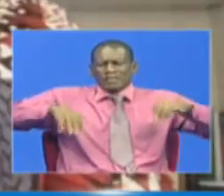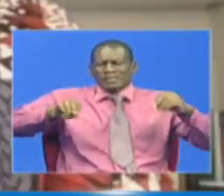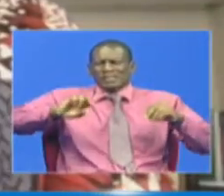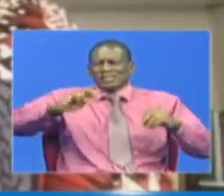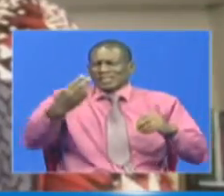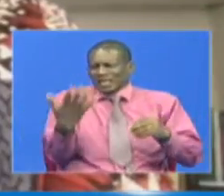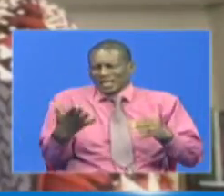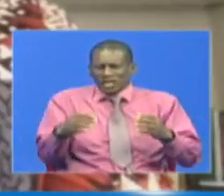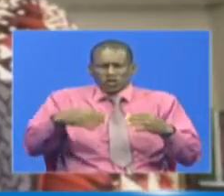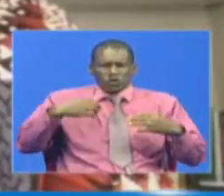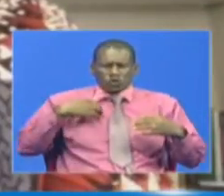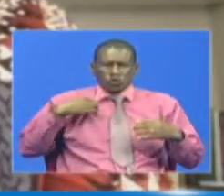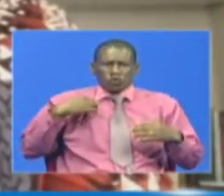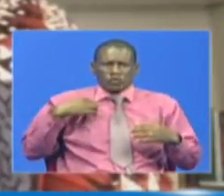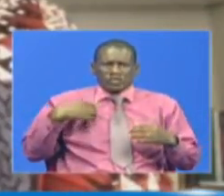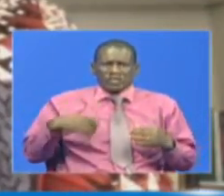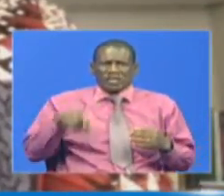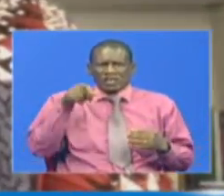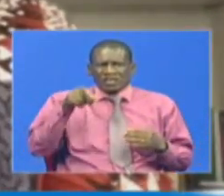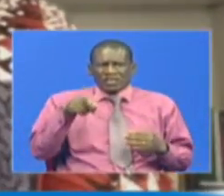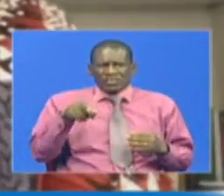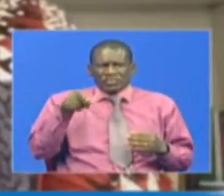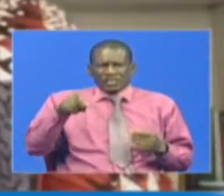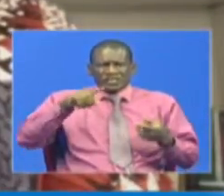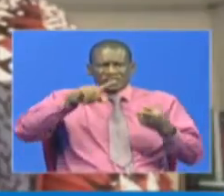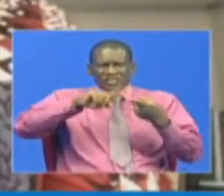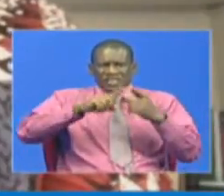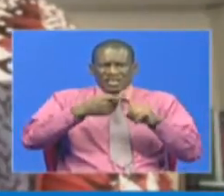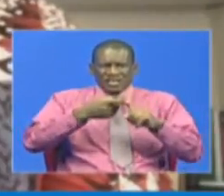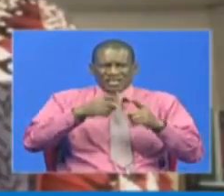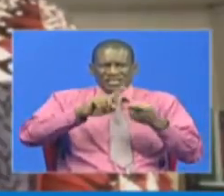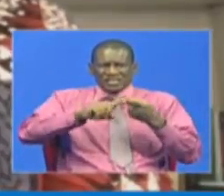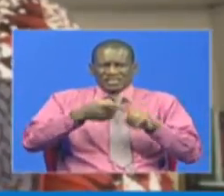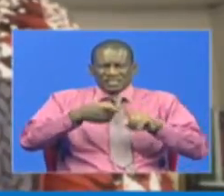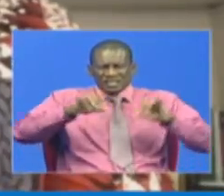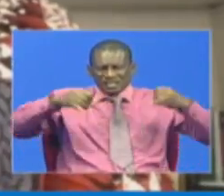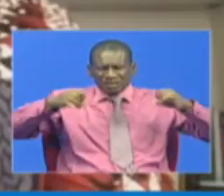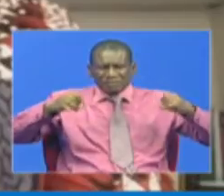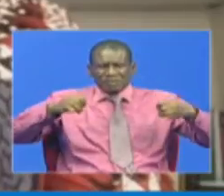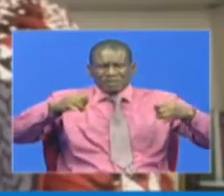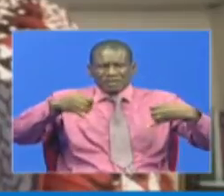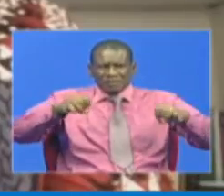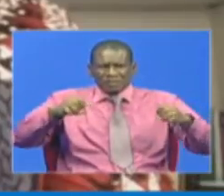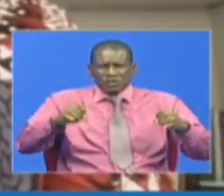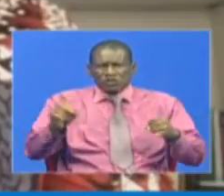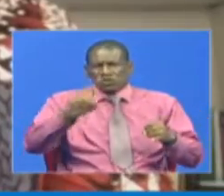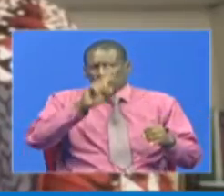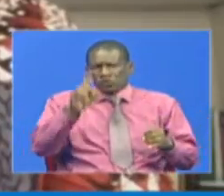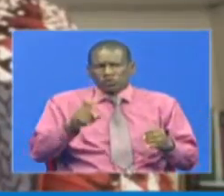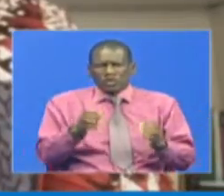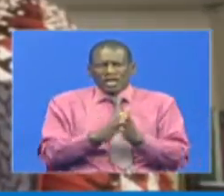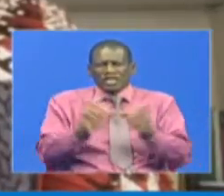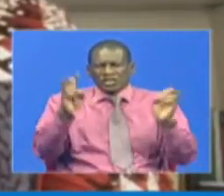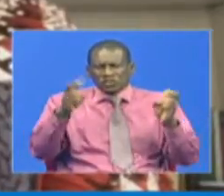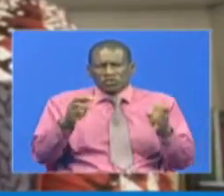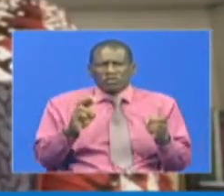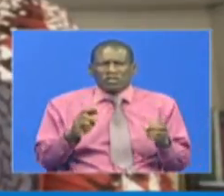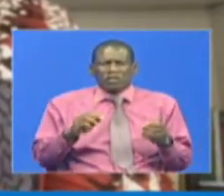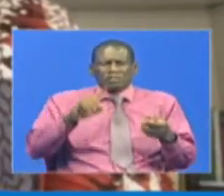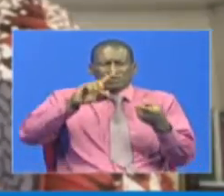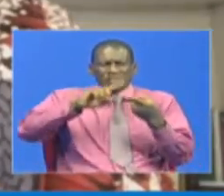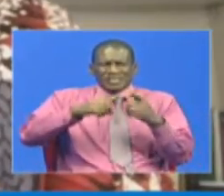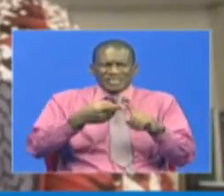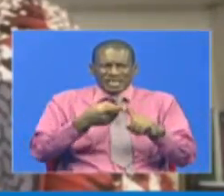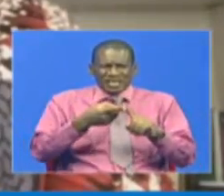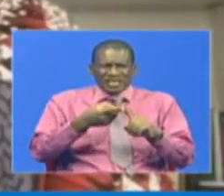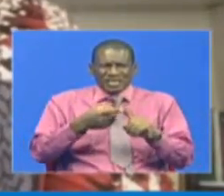is actually a standards enforcement question and issue, because the standard